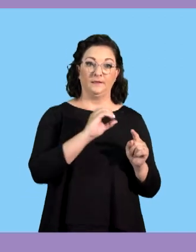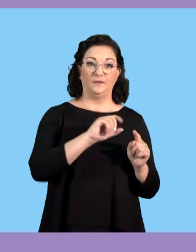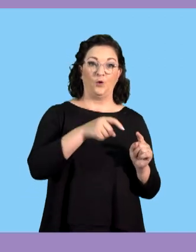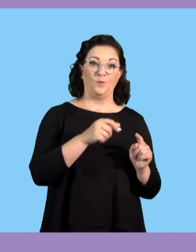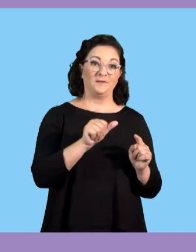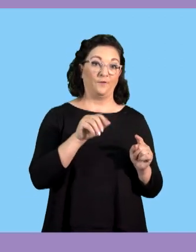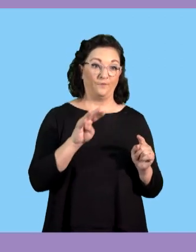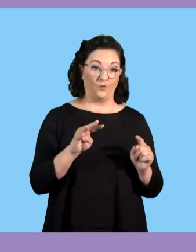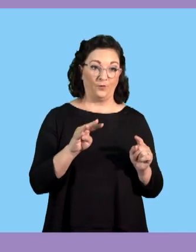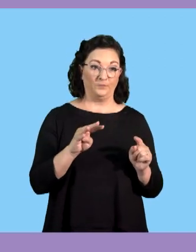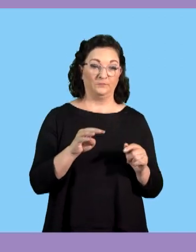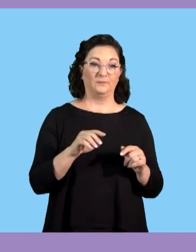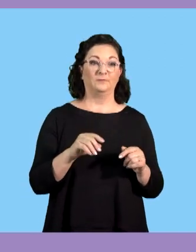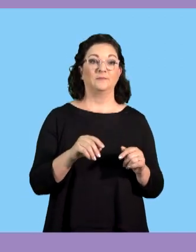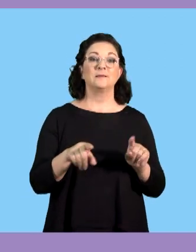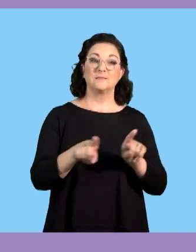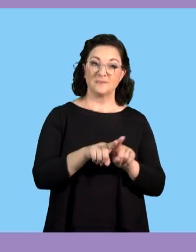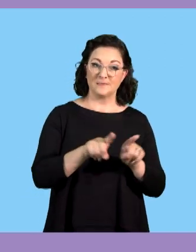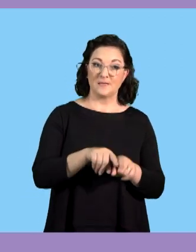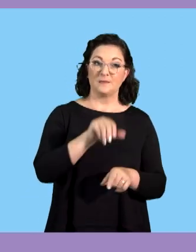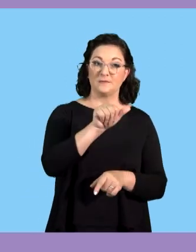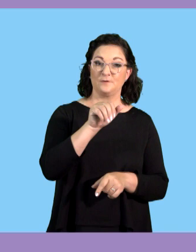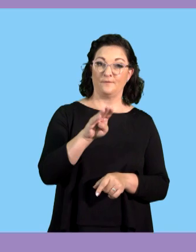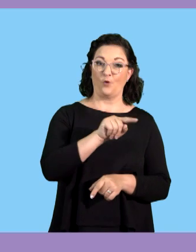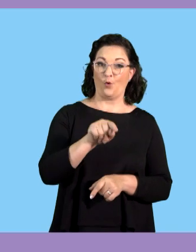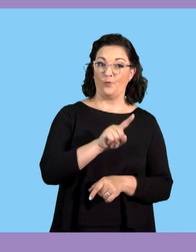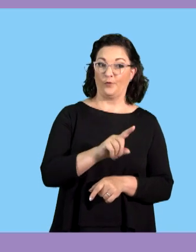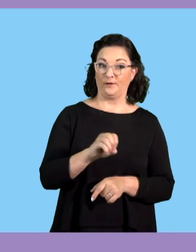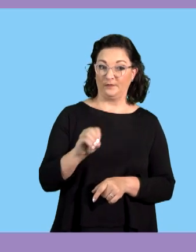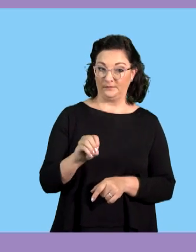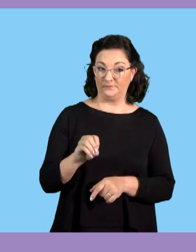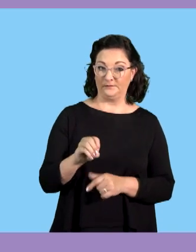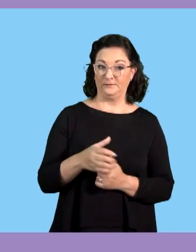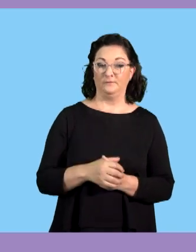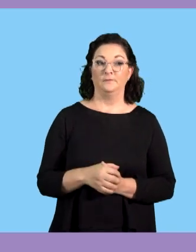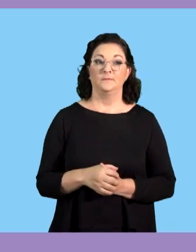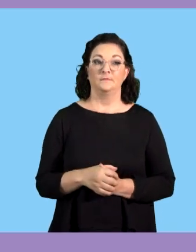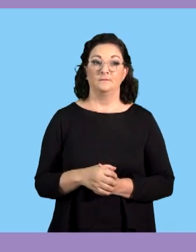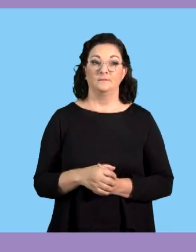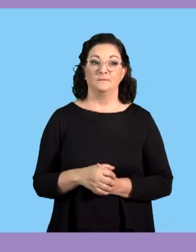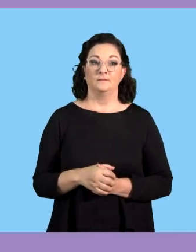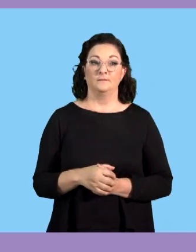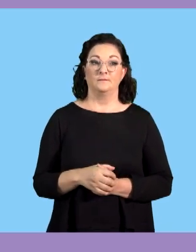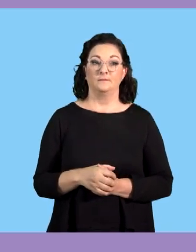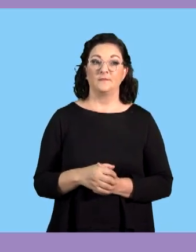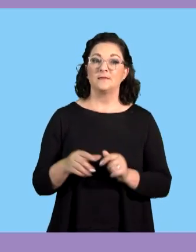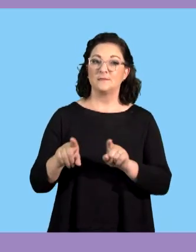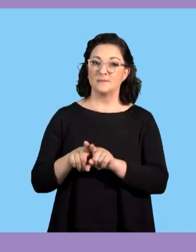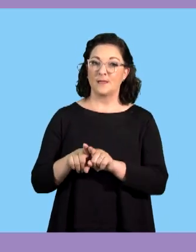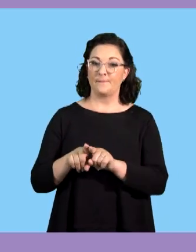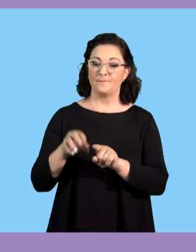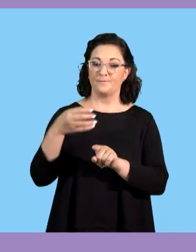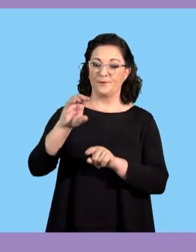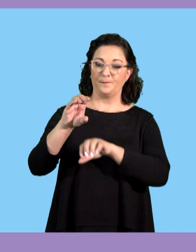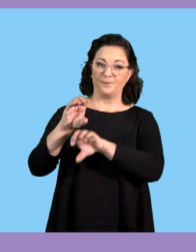root 0.64 is equivalent to 64 hundredths, so it's the square root of 64 hundredths,